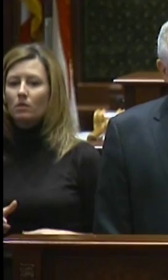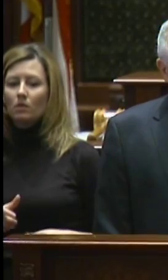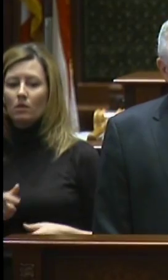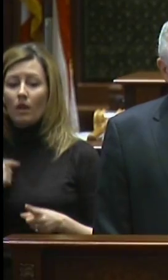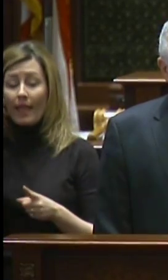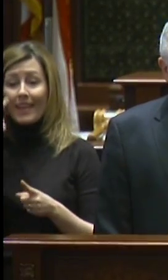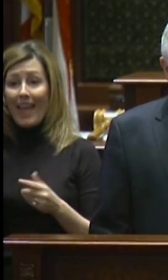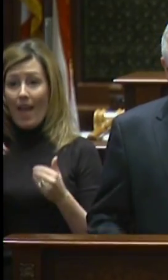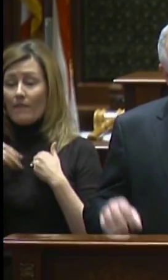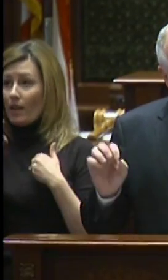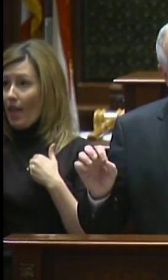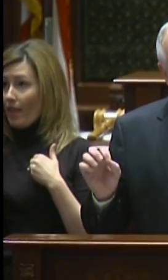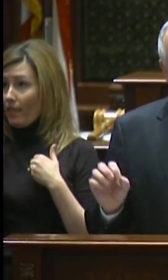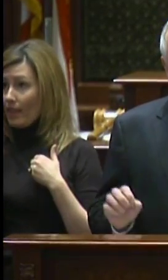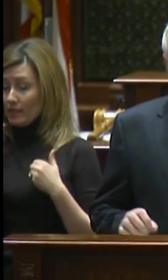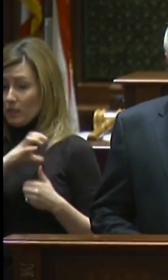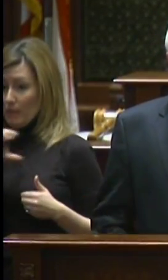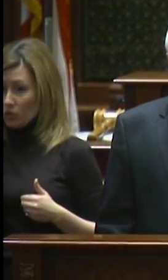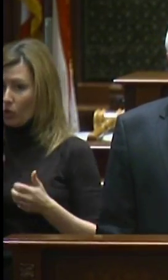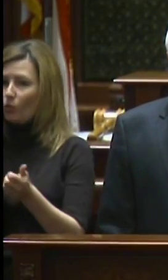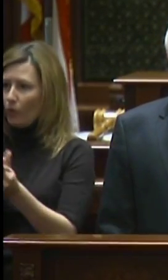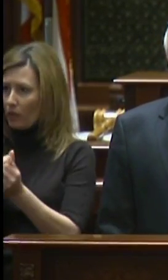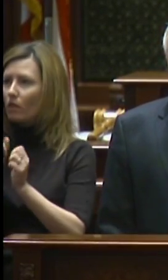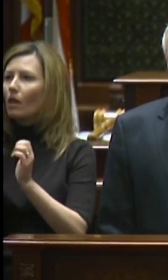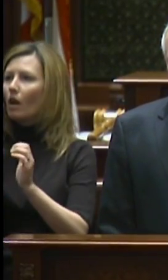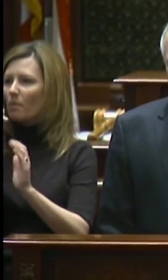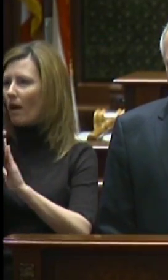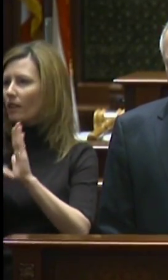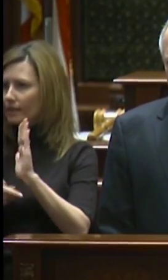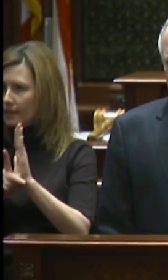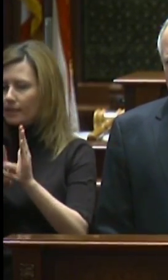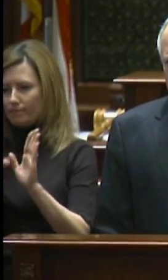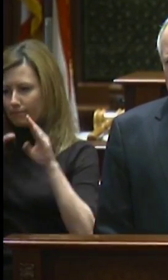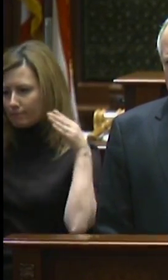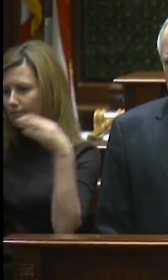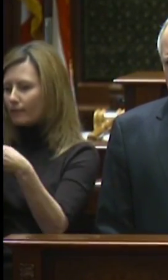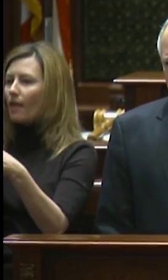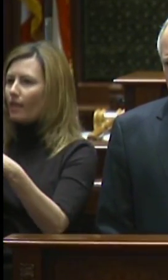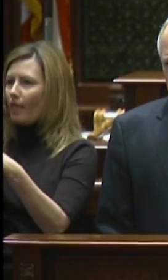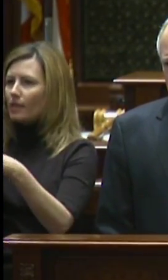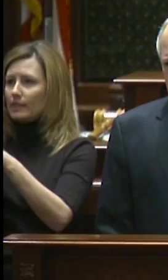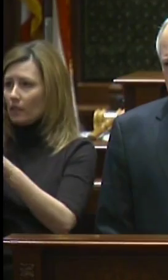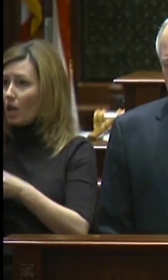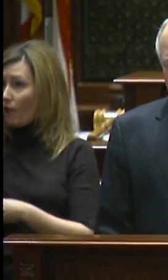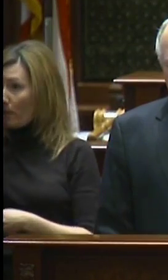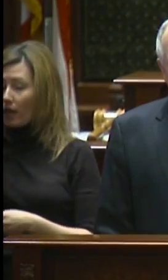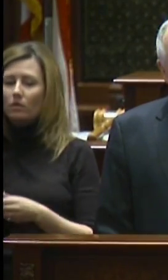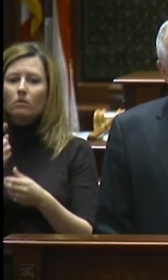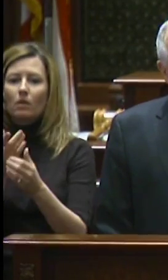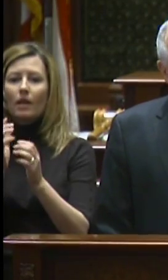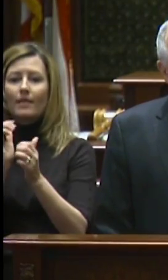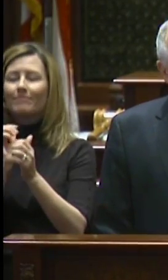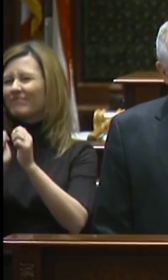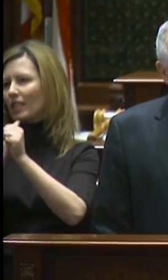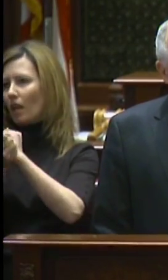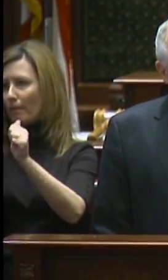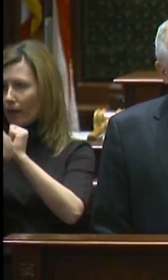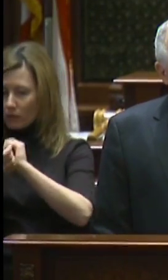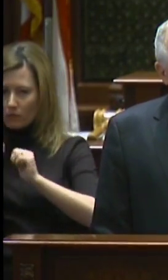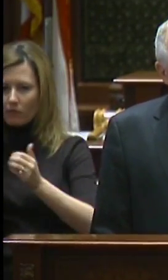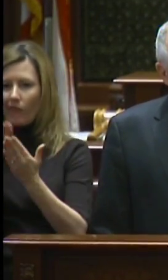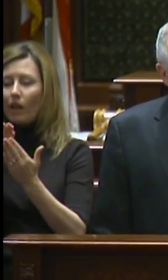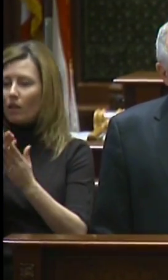an ethics initiative, an initiative solely devoted to ethics in government and campaign finance reform, that is a